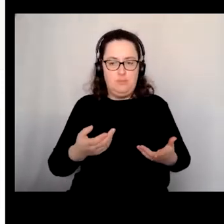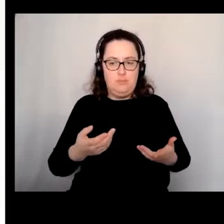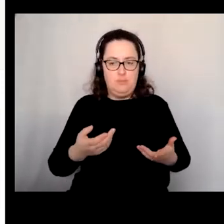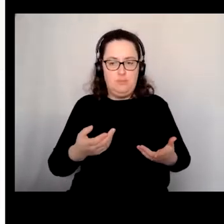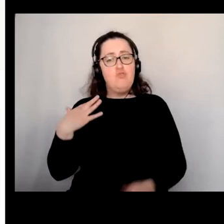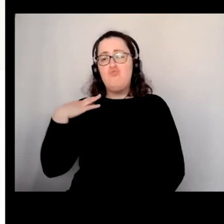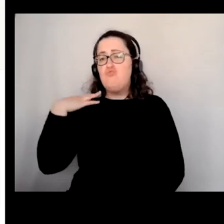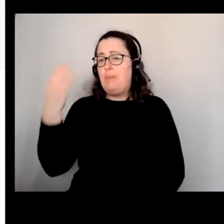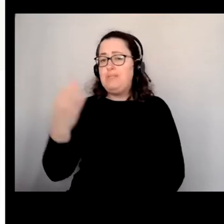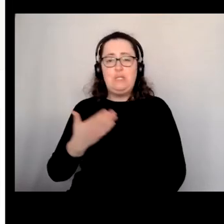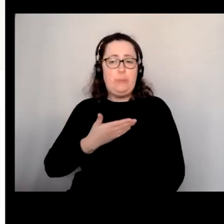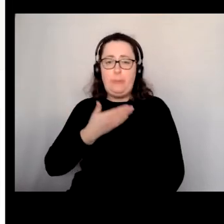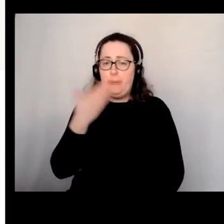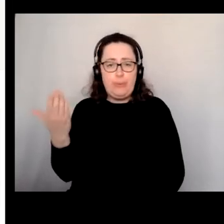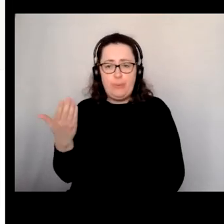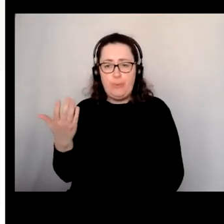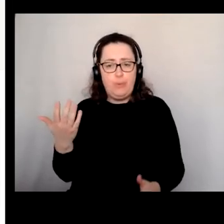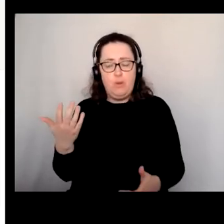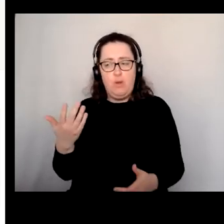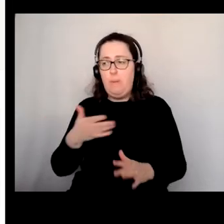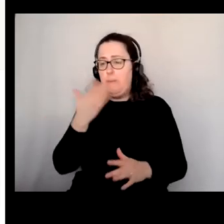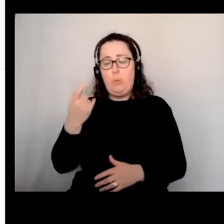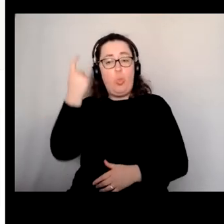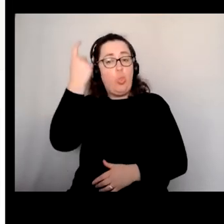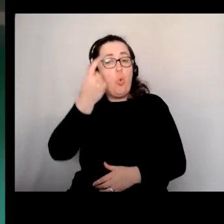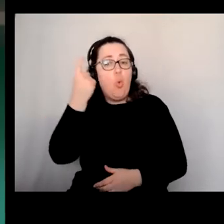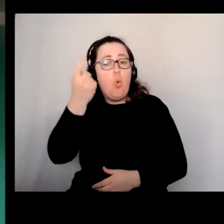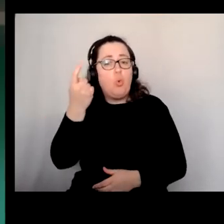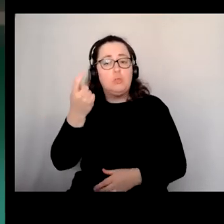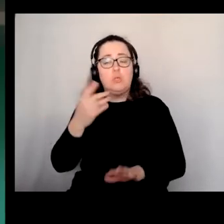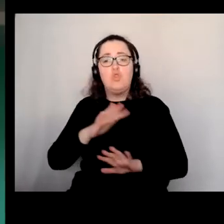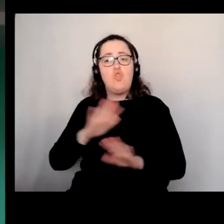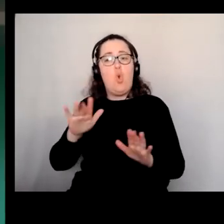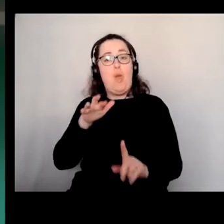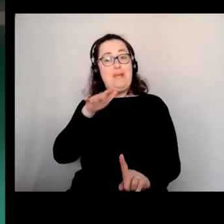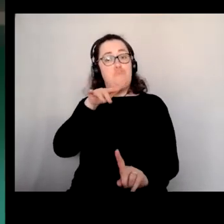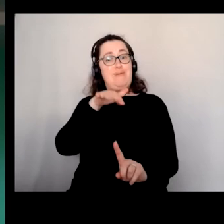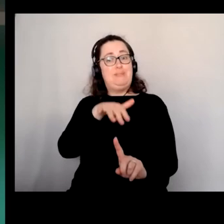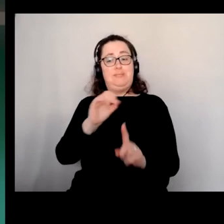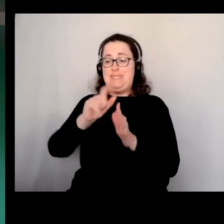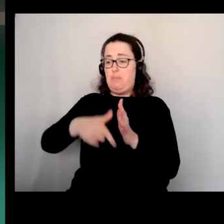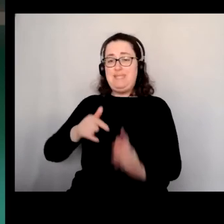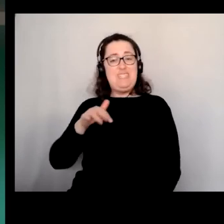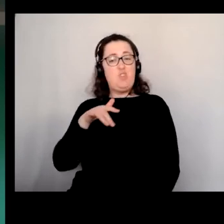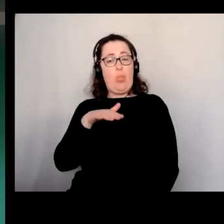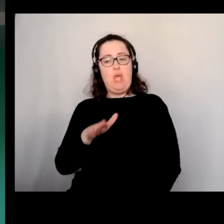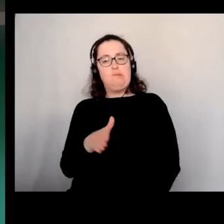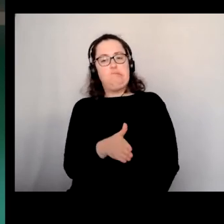it's just the lack of representation and the lack of thought and the lack of presence of disability. And then